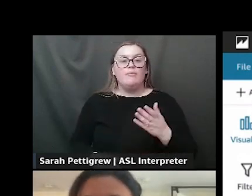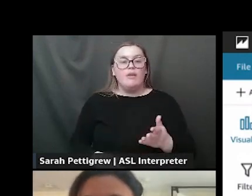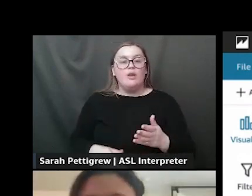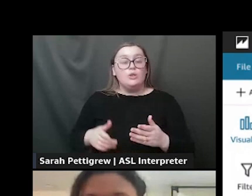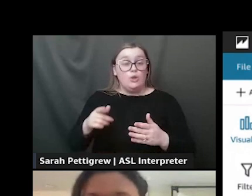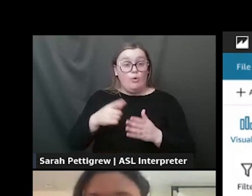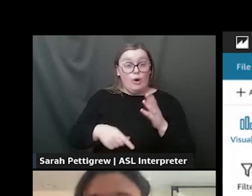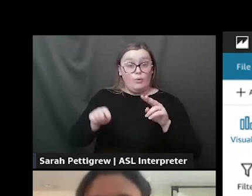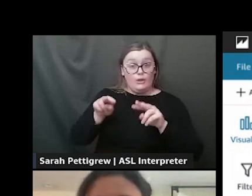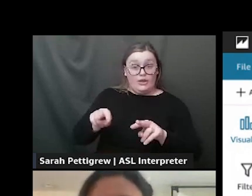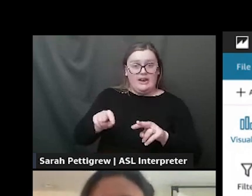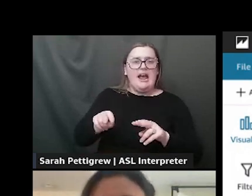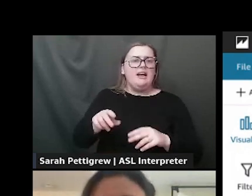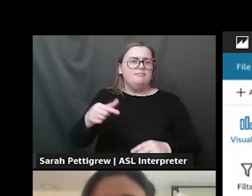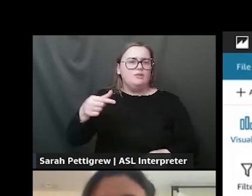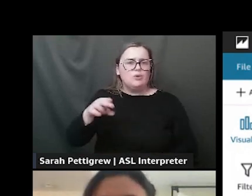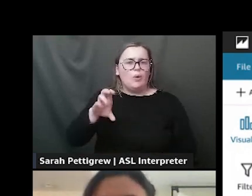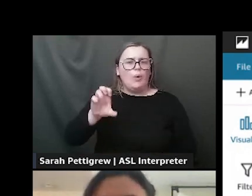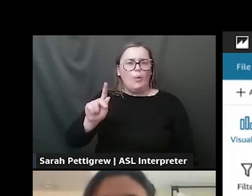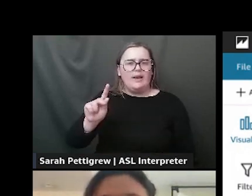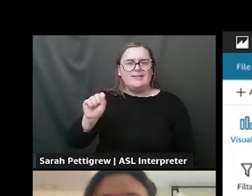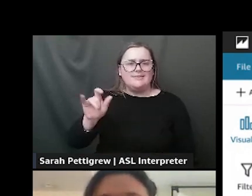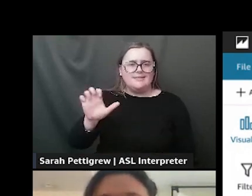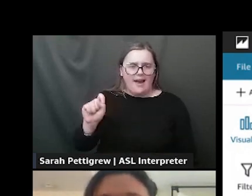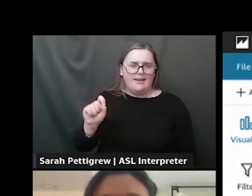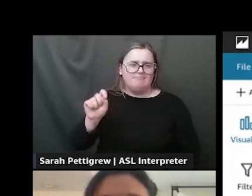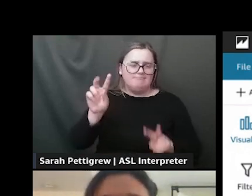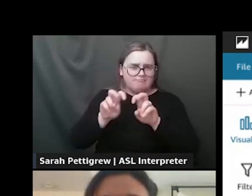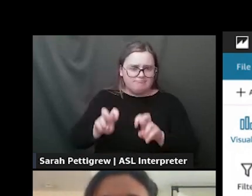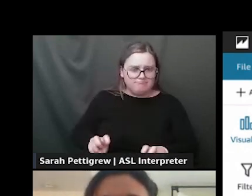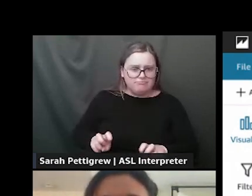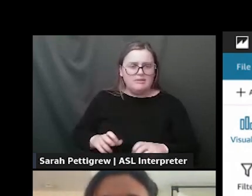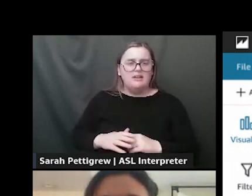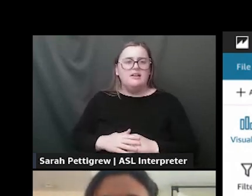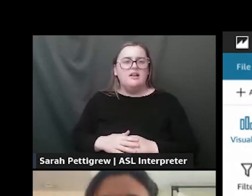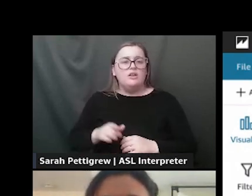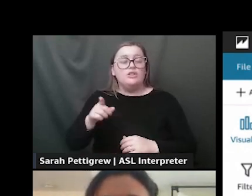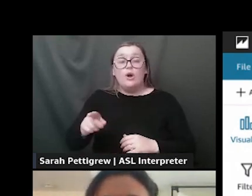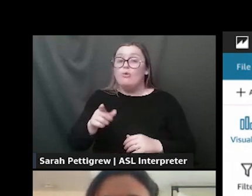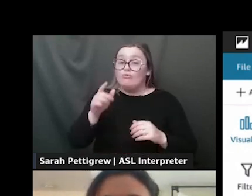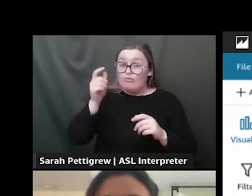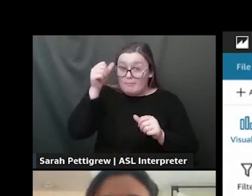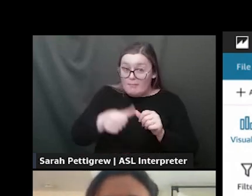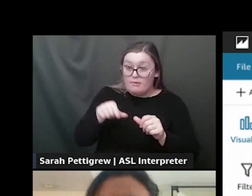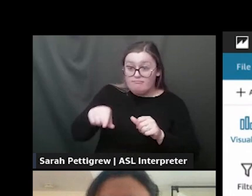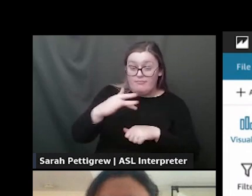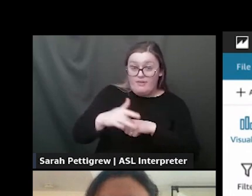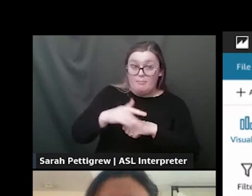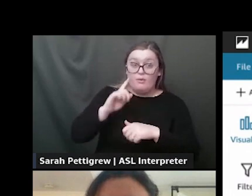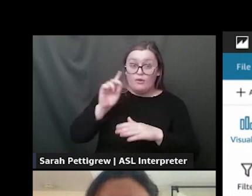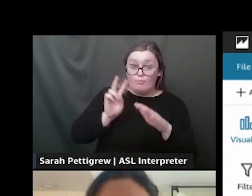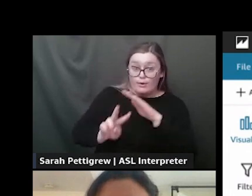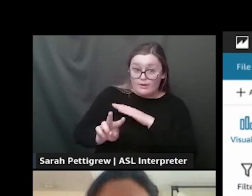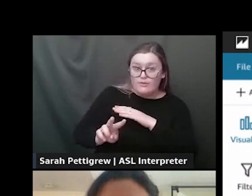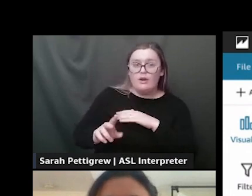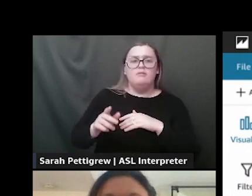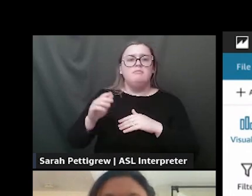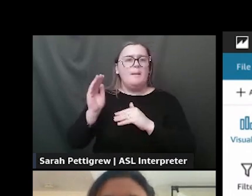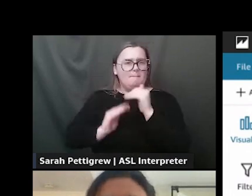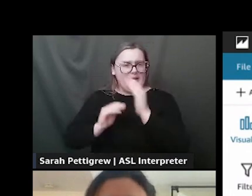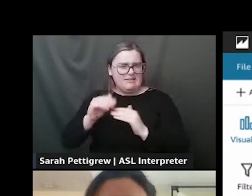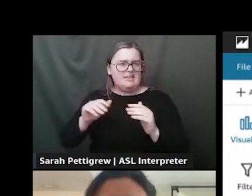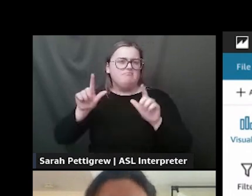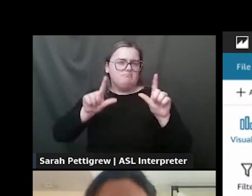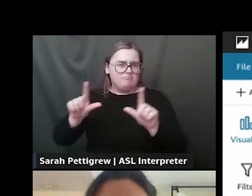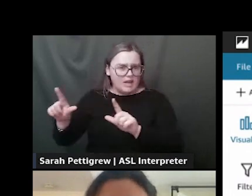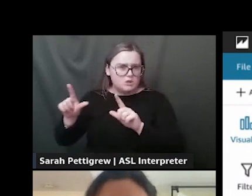is Quicksight analysis. So remember this: the set of capabilities available for preview right now is for people who are building dashboards and reports. So these are like